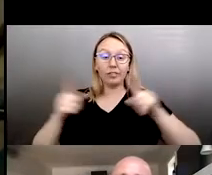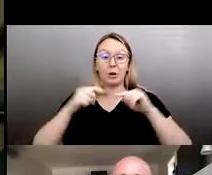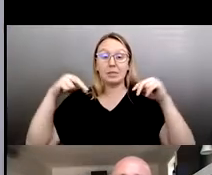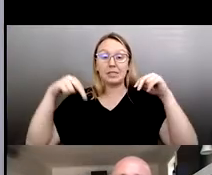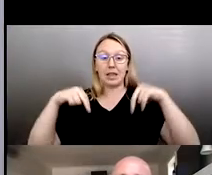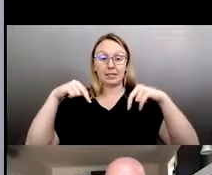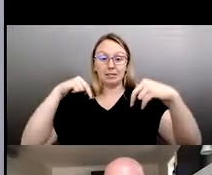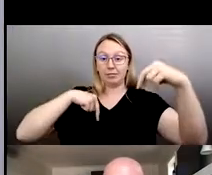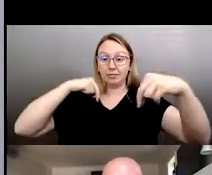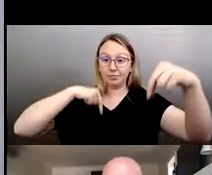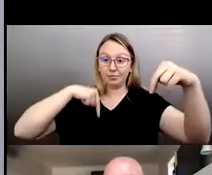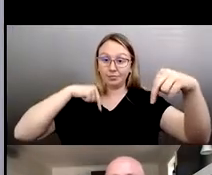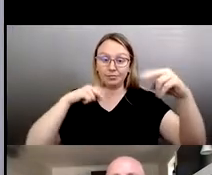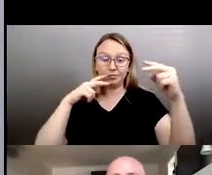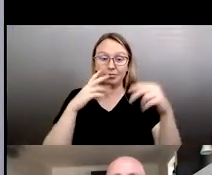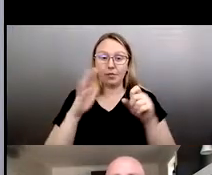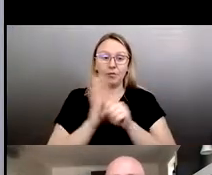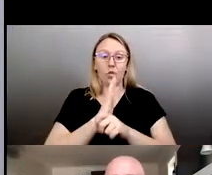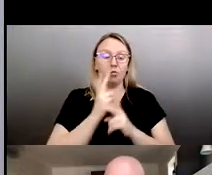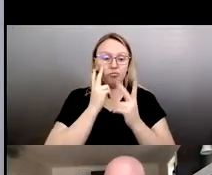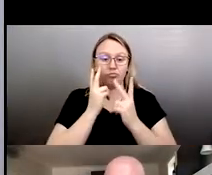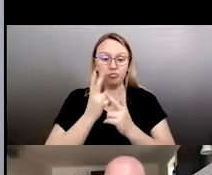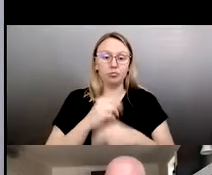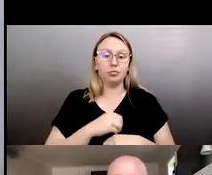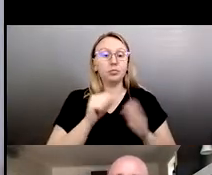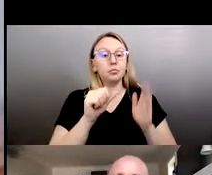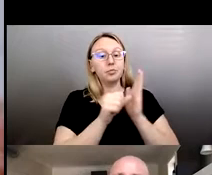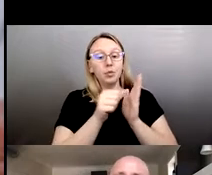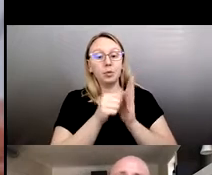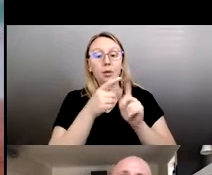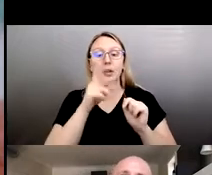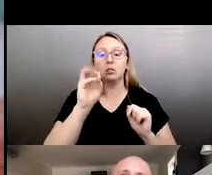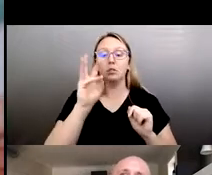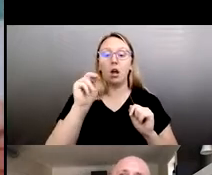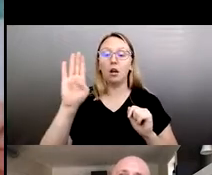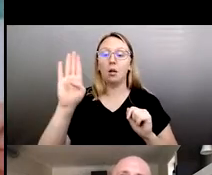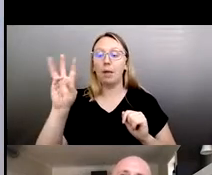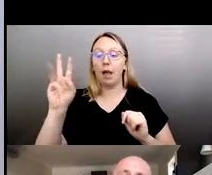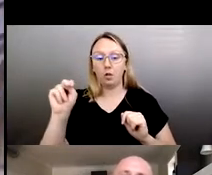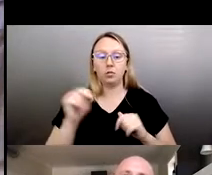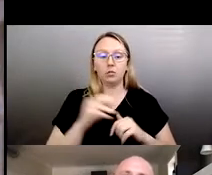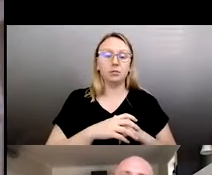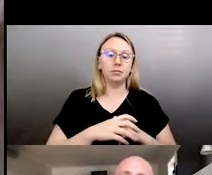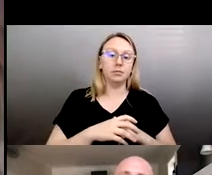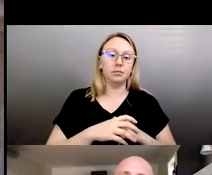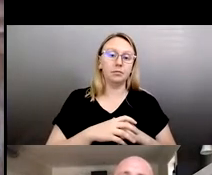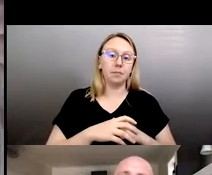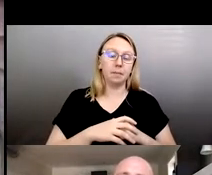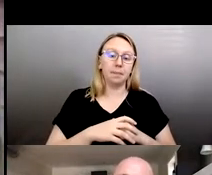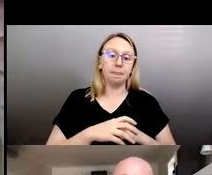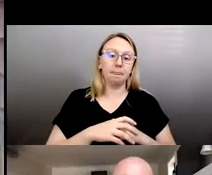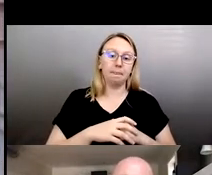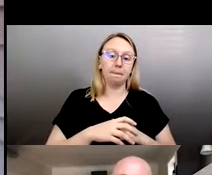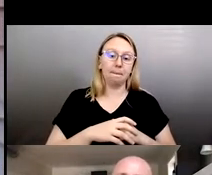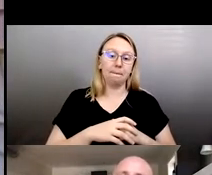here. We have this great sculpture by Don Baum in the foreground. Across the other side, we have that